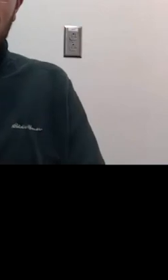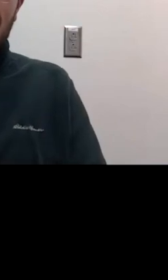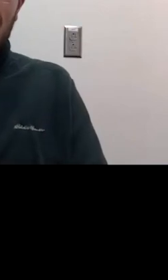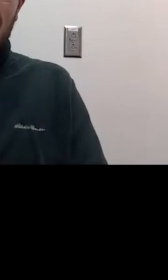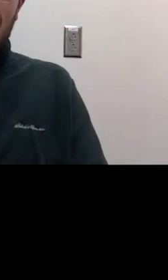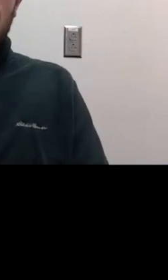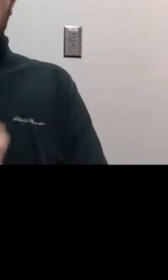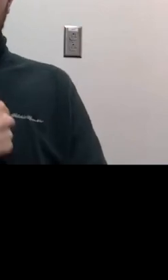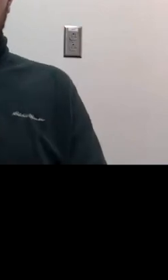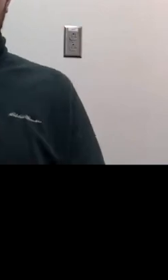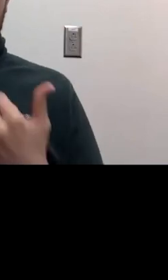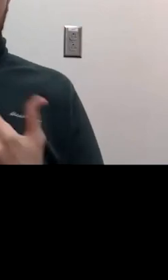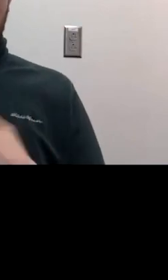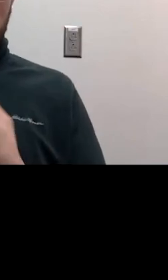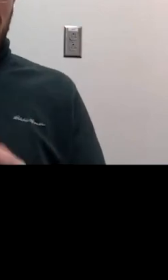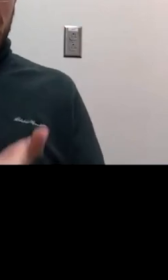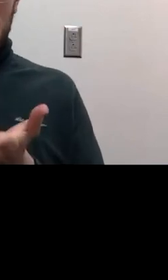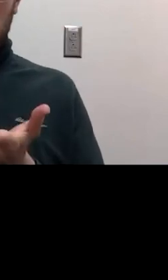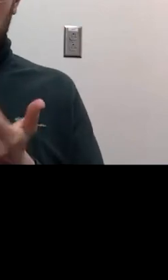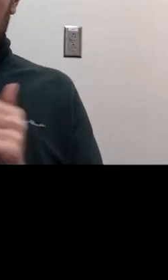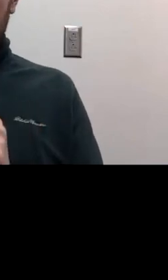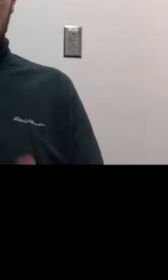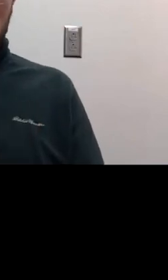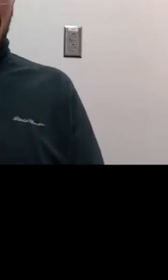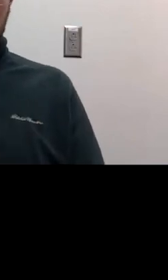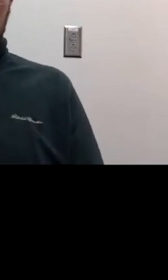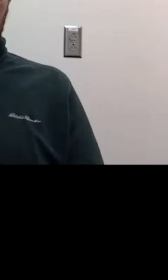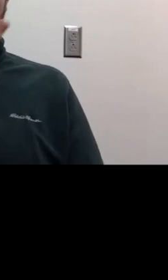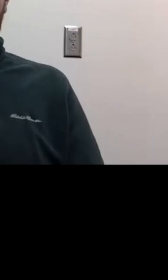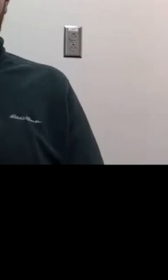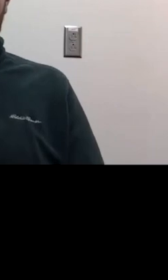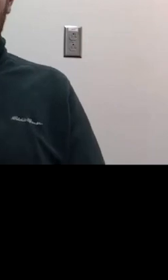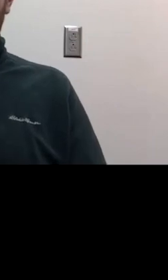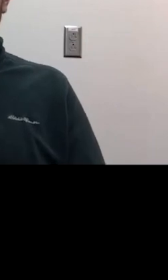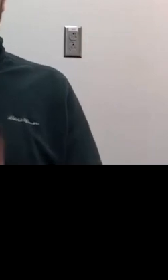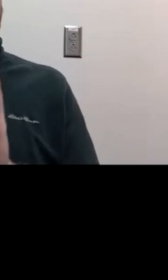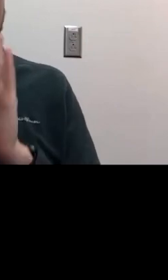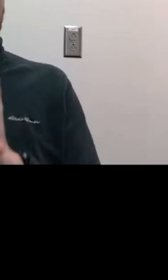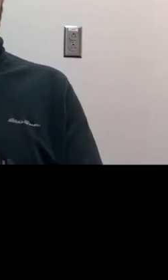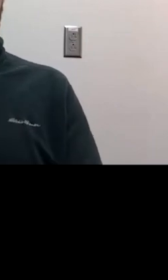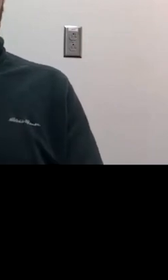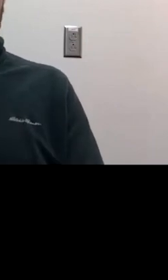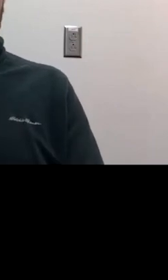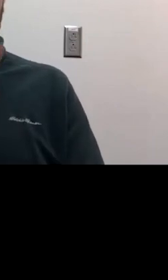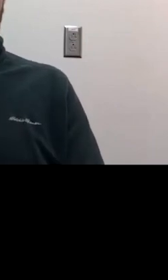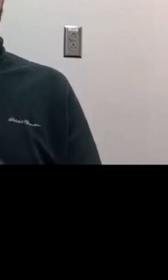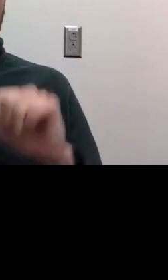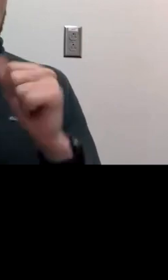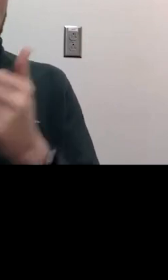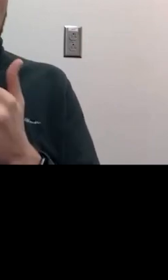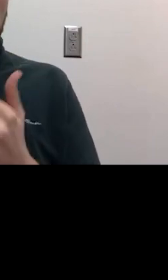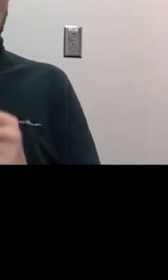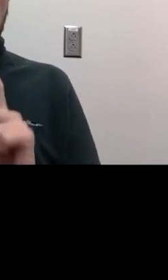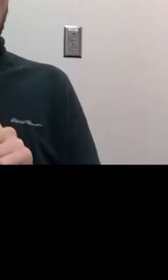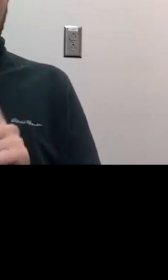We've talked with now maybe 13 or 14 state Medicaid agencies that are